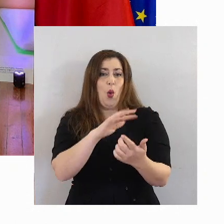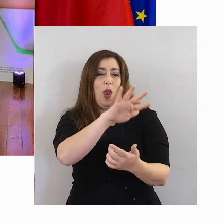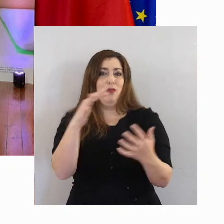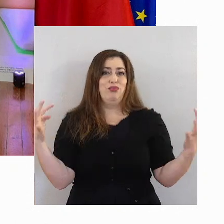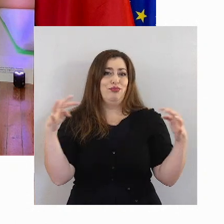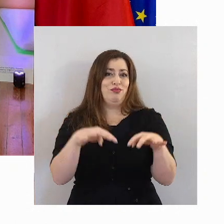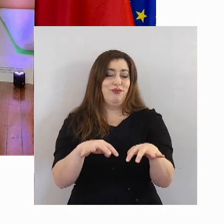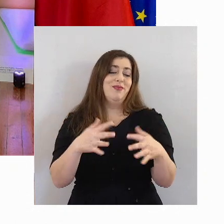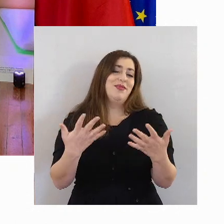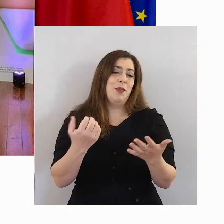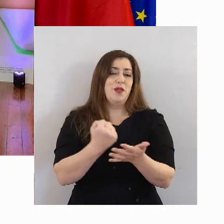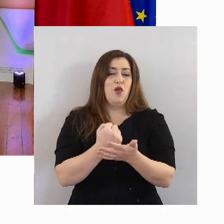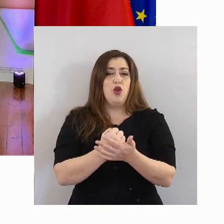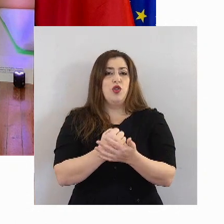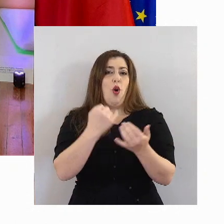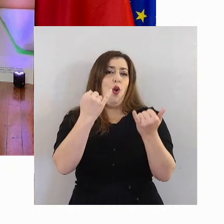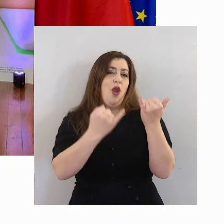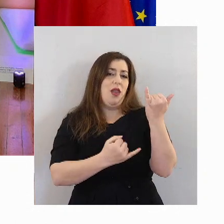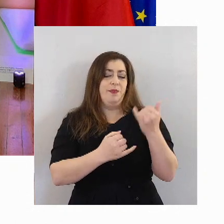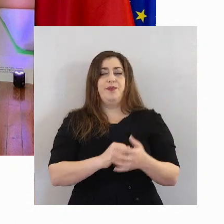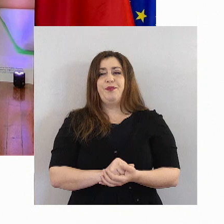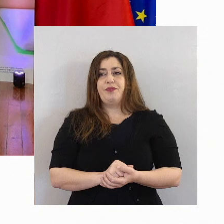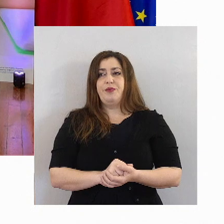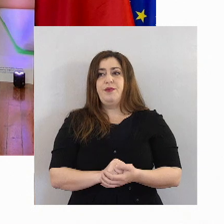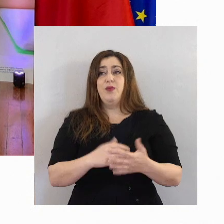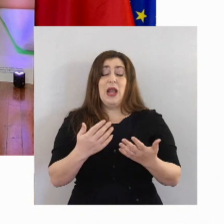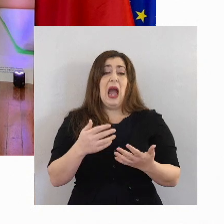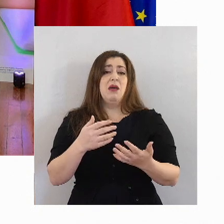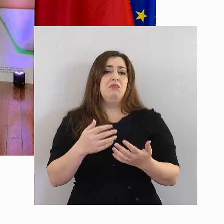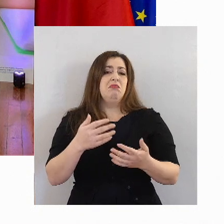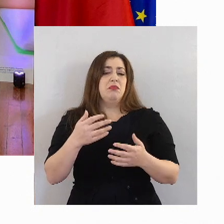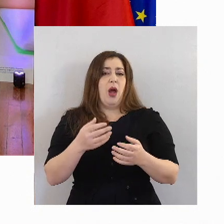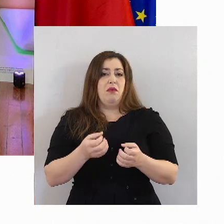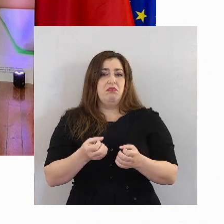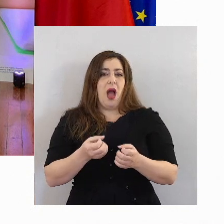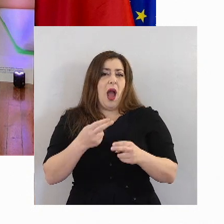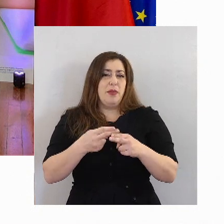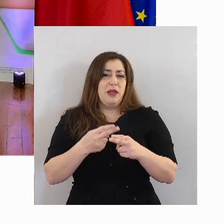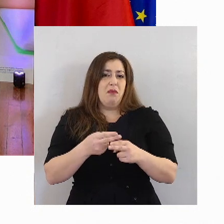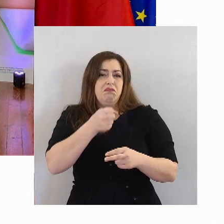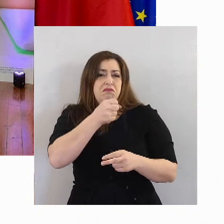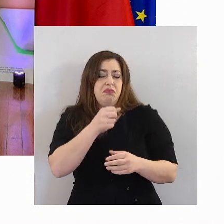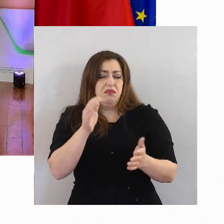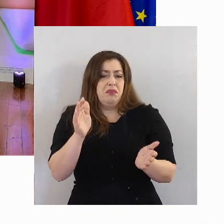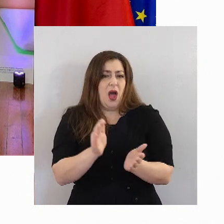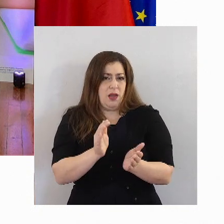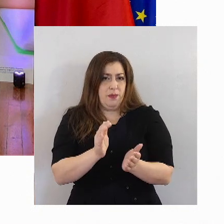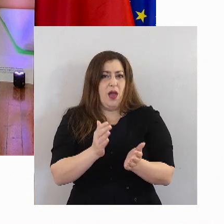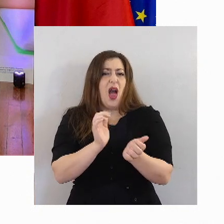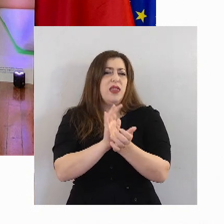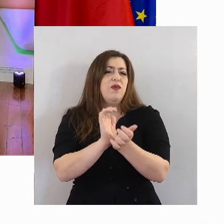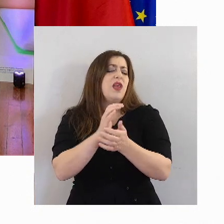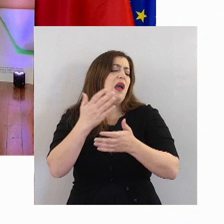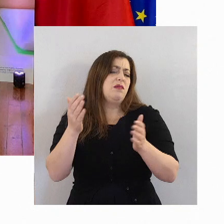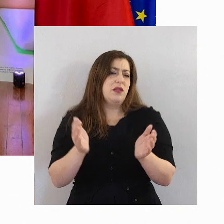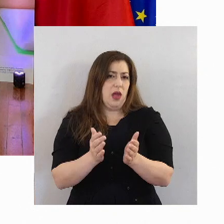small event addressed by the then Minister for Justice, Equality and Governance and the Parliamentary Secretary for Equality and